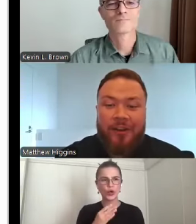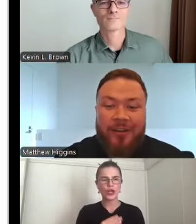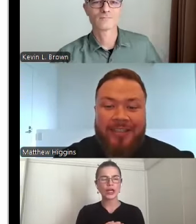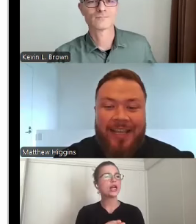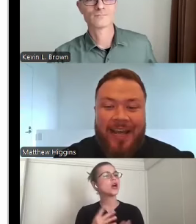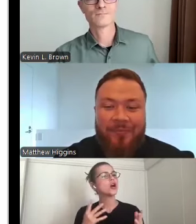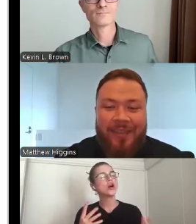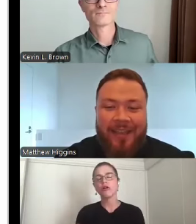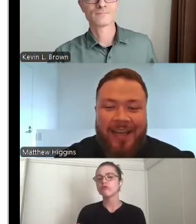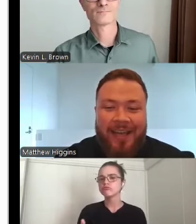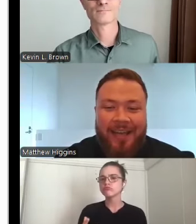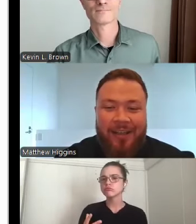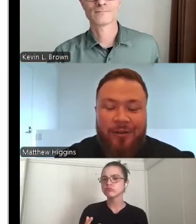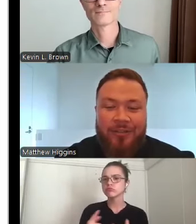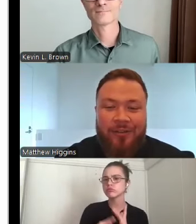and those